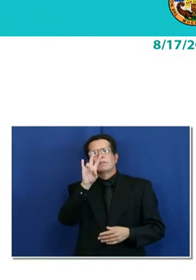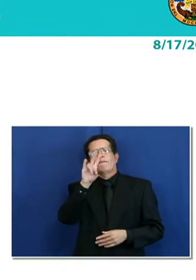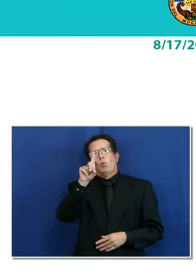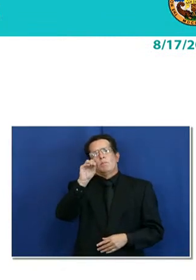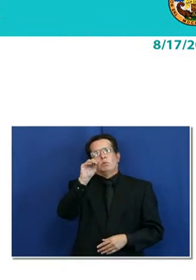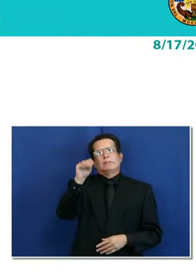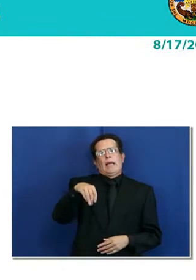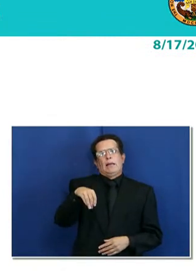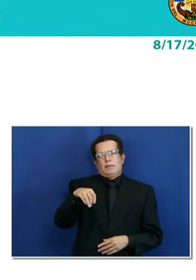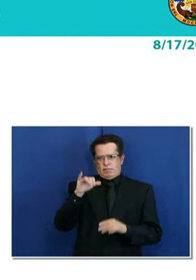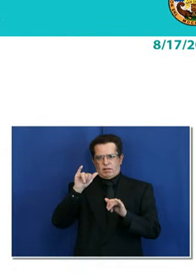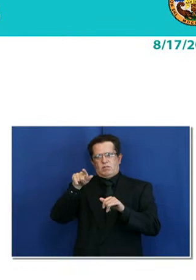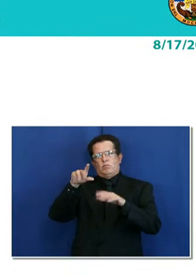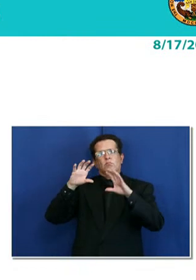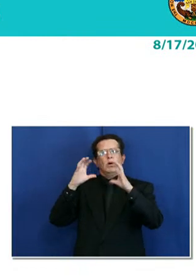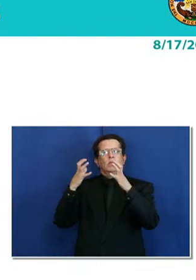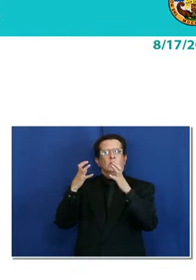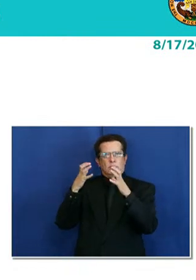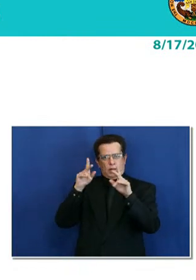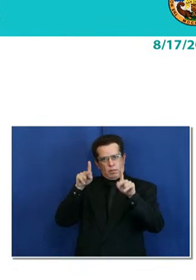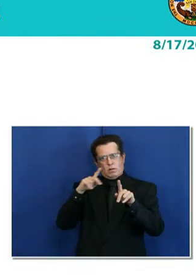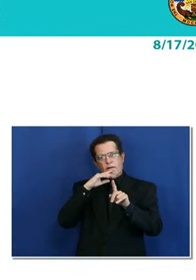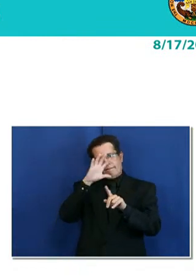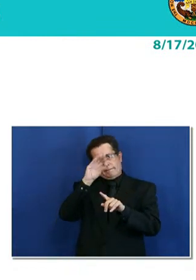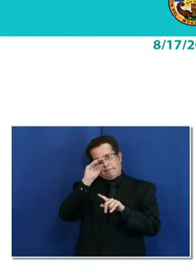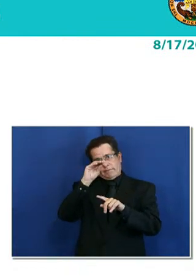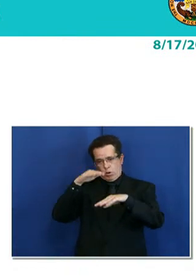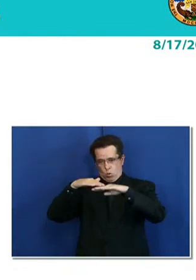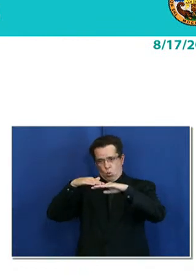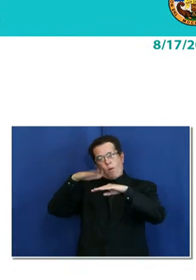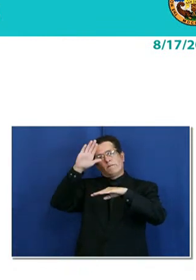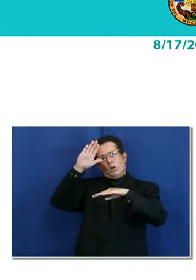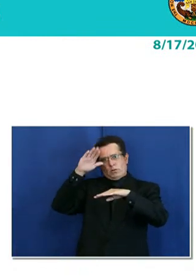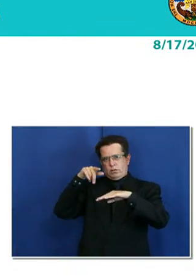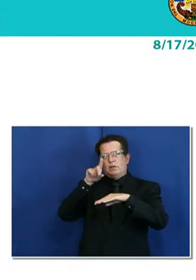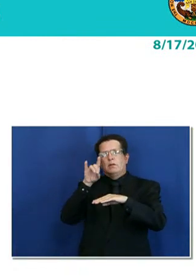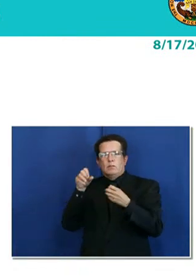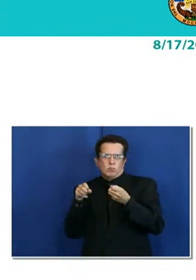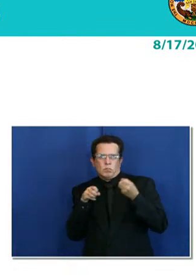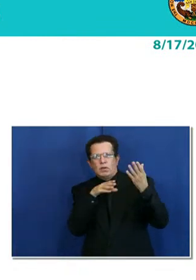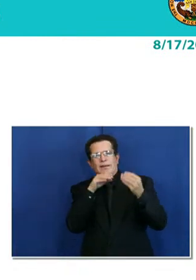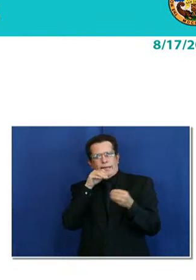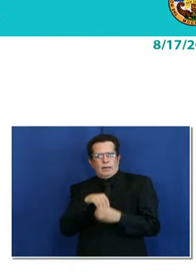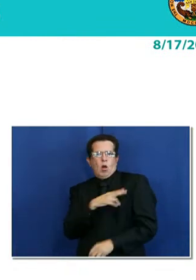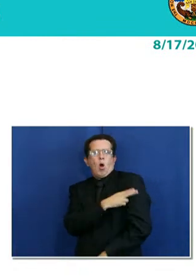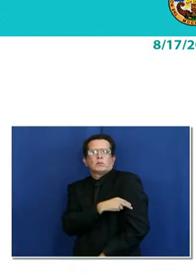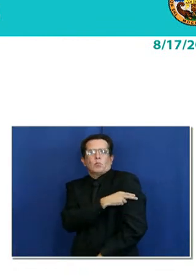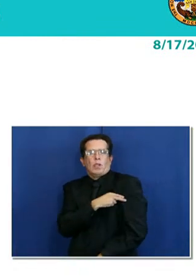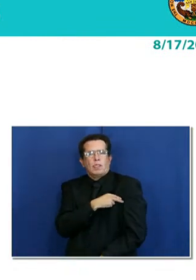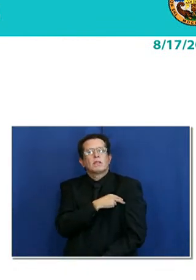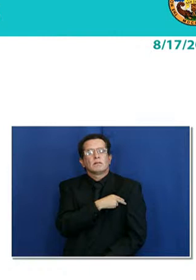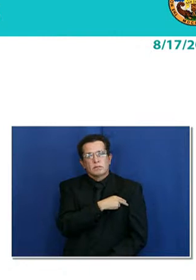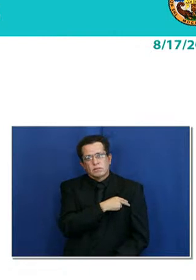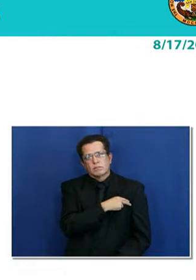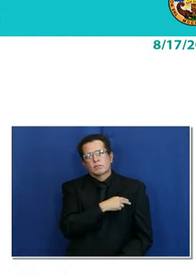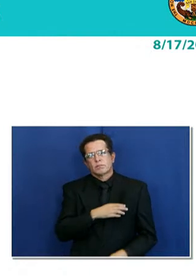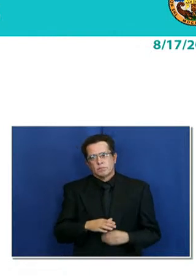71% of individuals 50 years of age and older have been hospitalized.